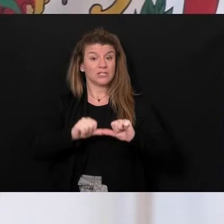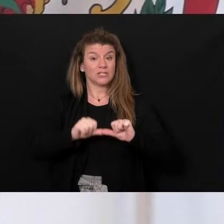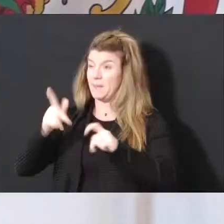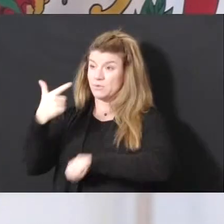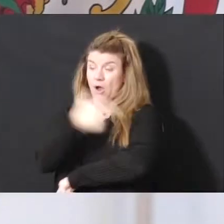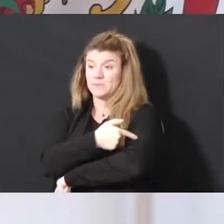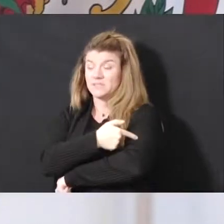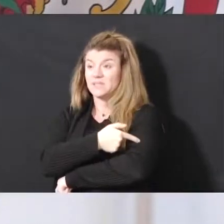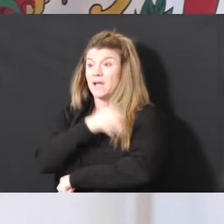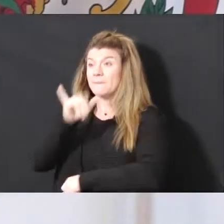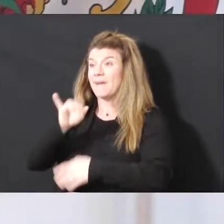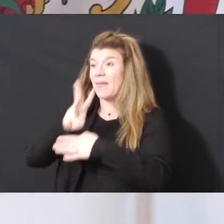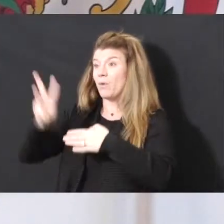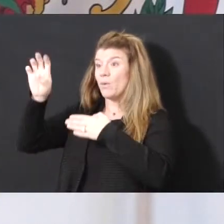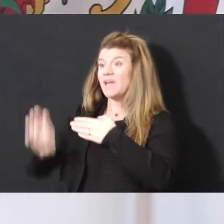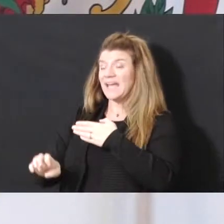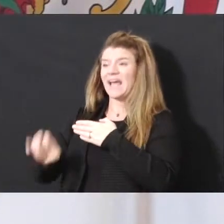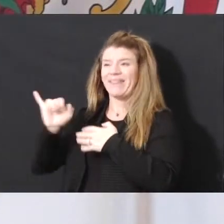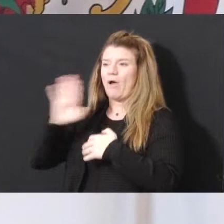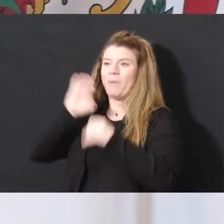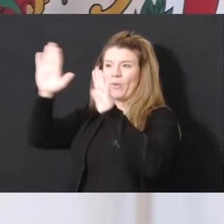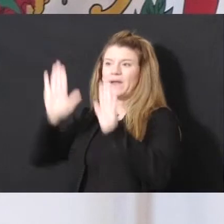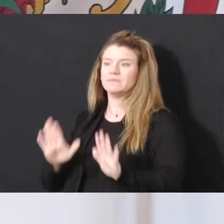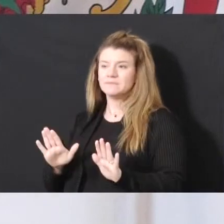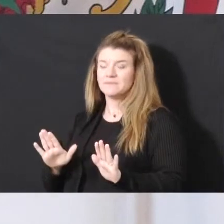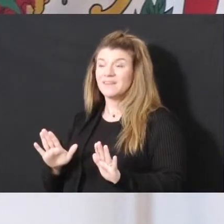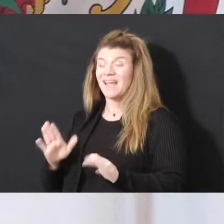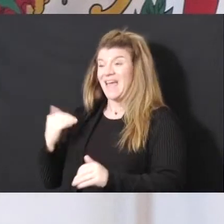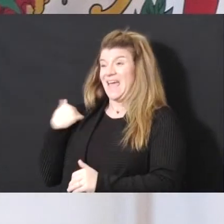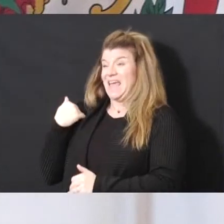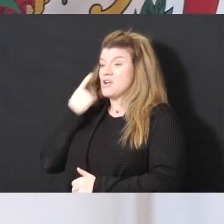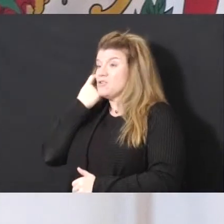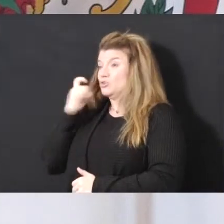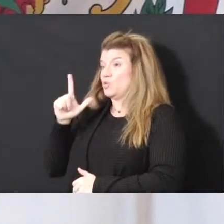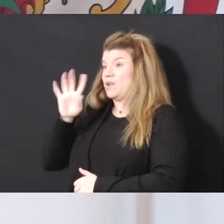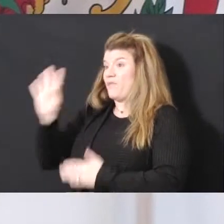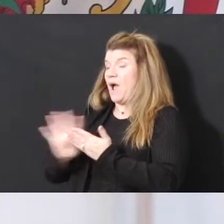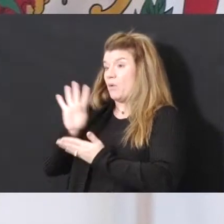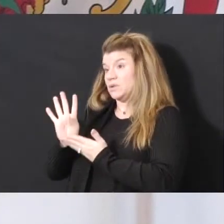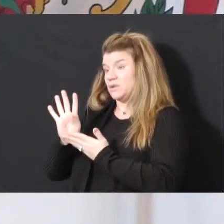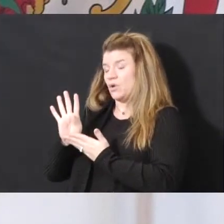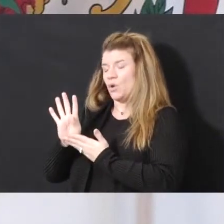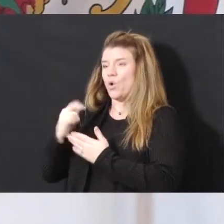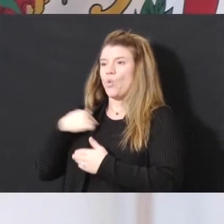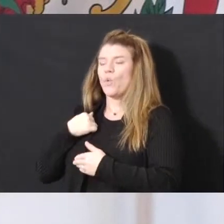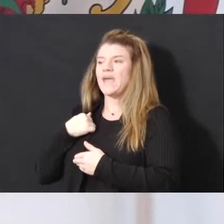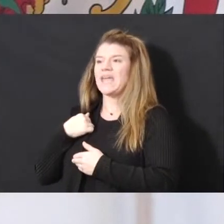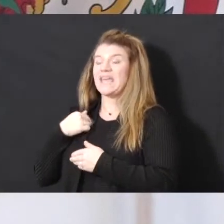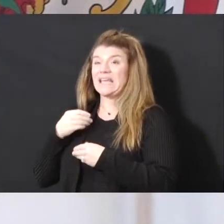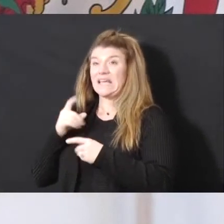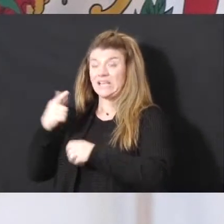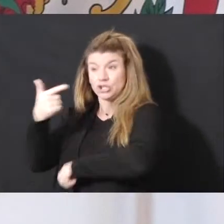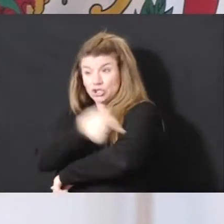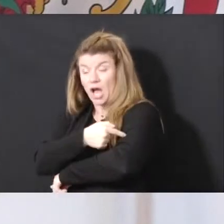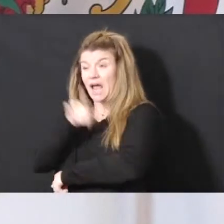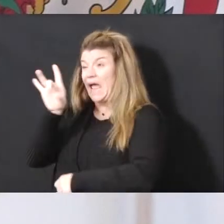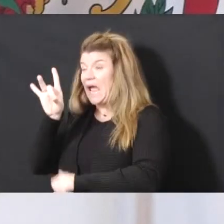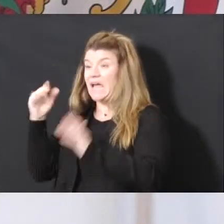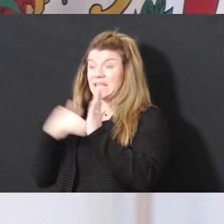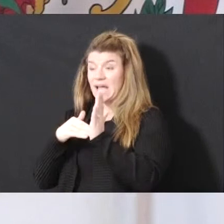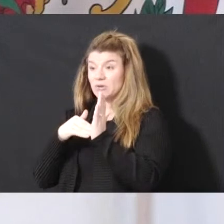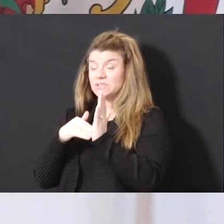by the weekend, and that'll be great. In the last 24 hours, we gave out